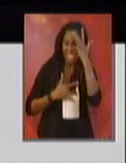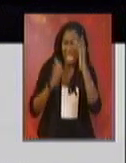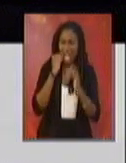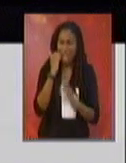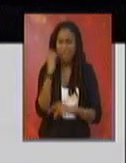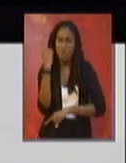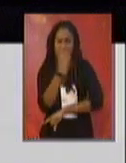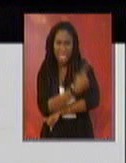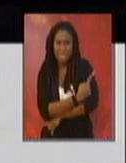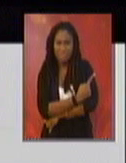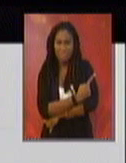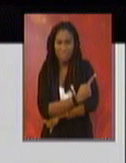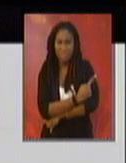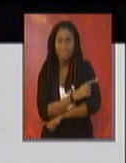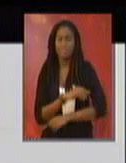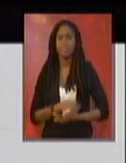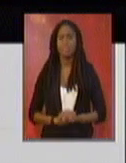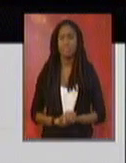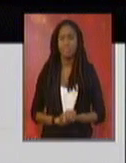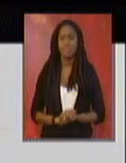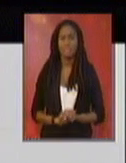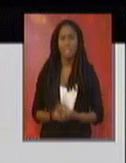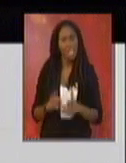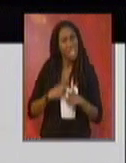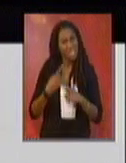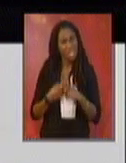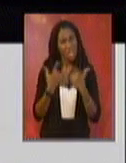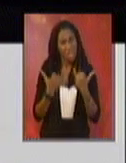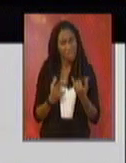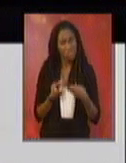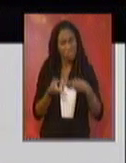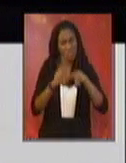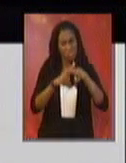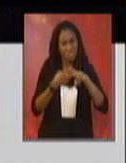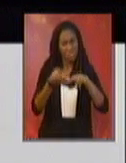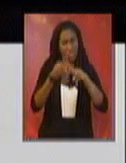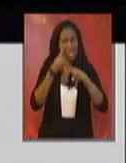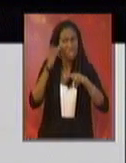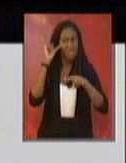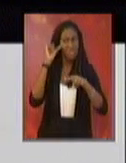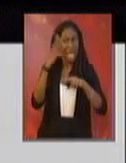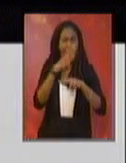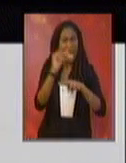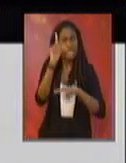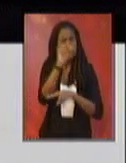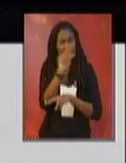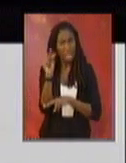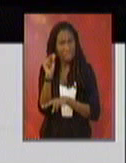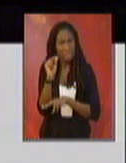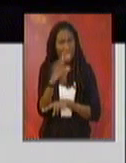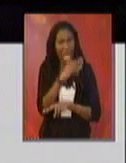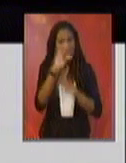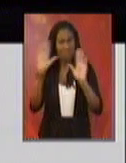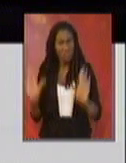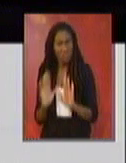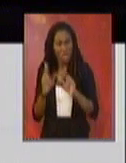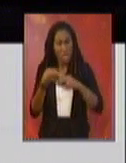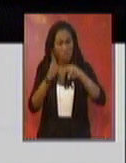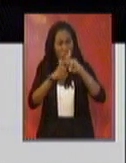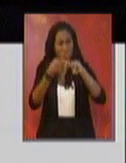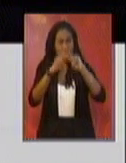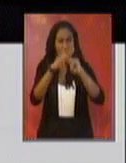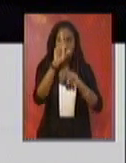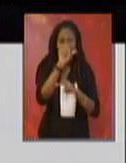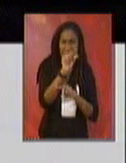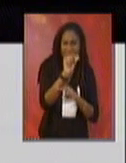that there were cases rising into the 20s, 25, 21 over the past 2 days. And this may very well